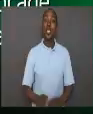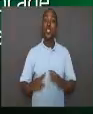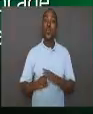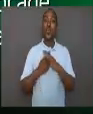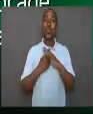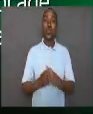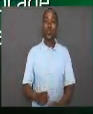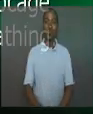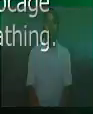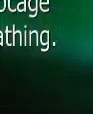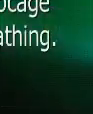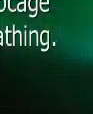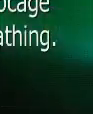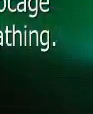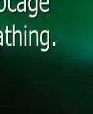Begin.